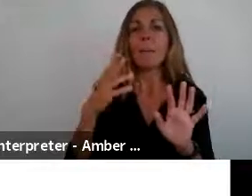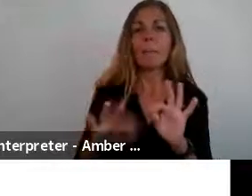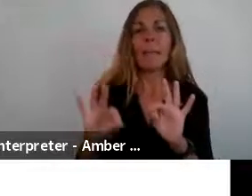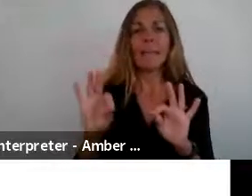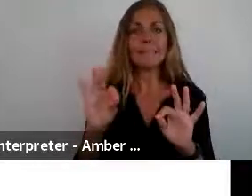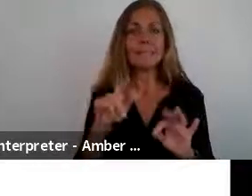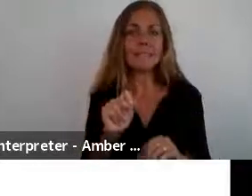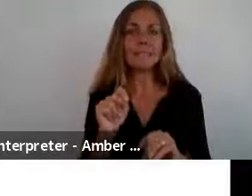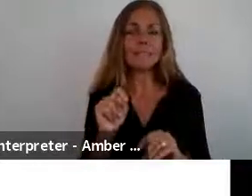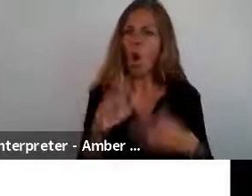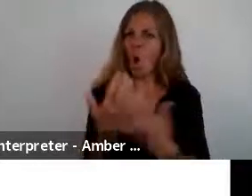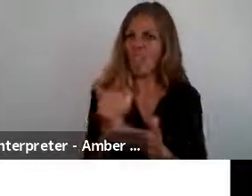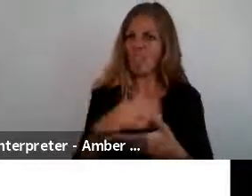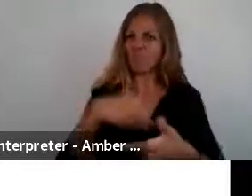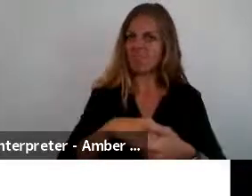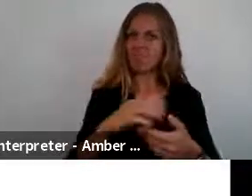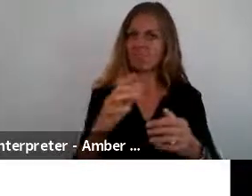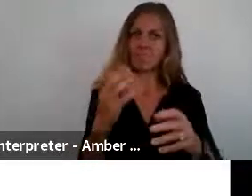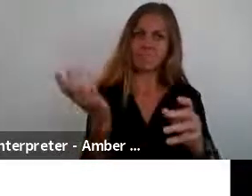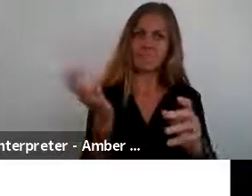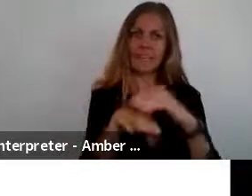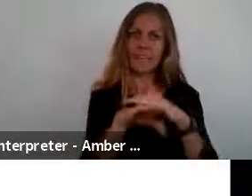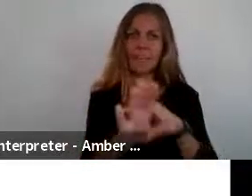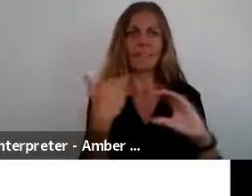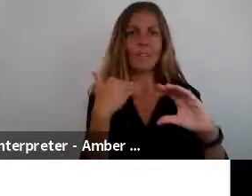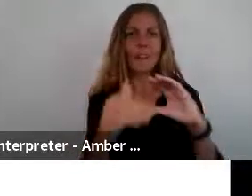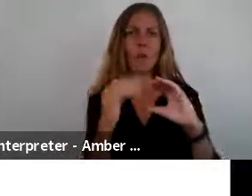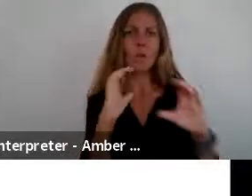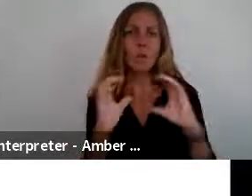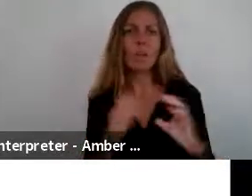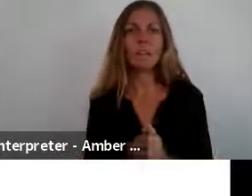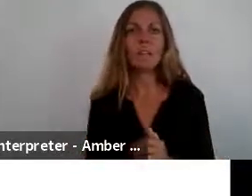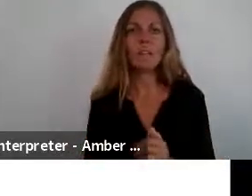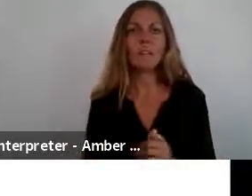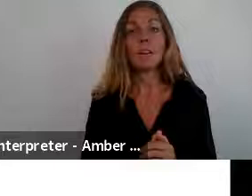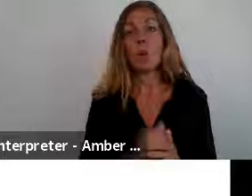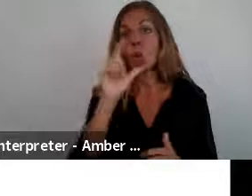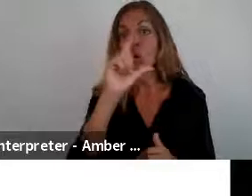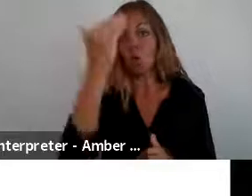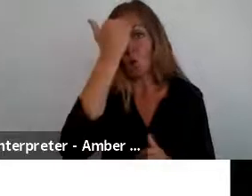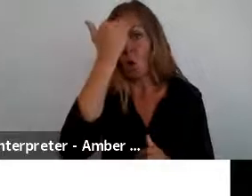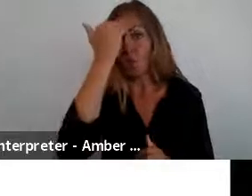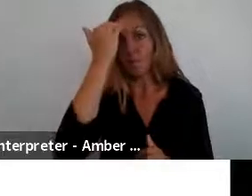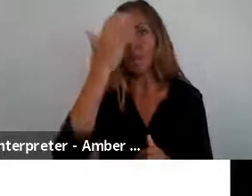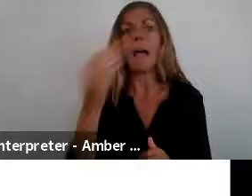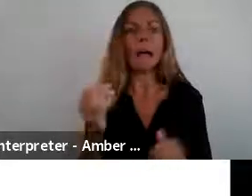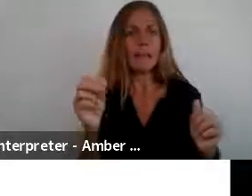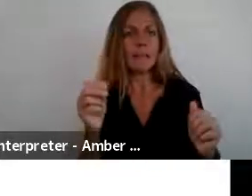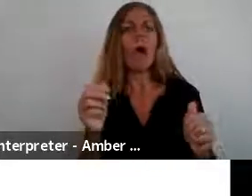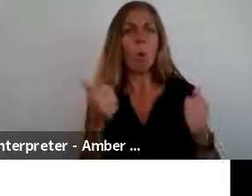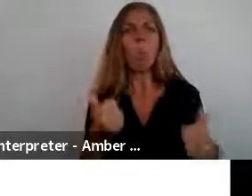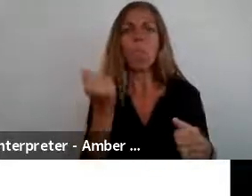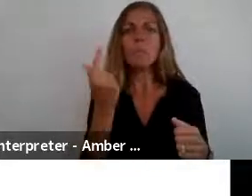of your email communications and their deliverability. If Google knows what it's about and it's able to read your content,